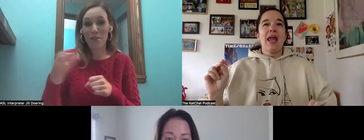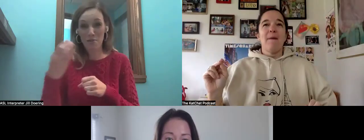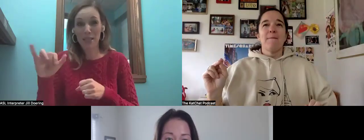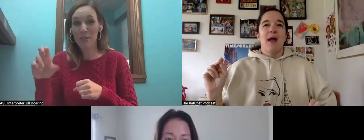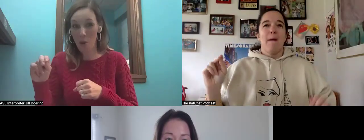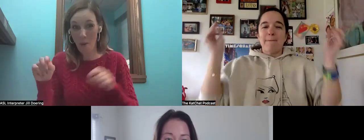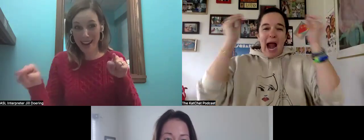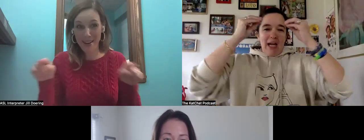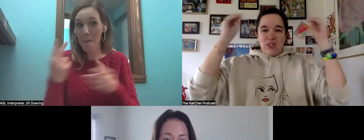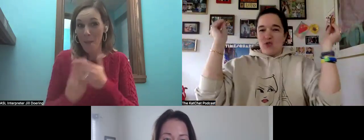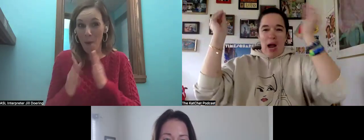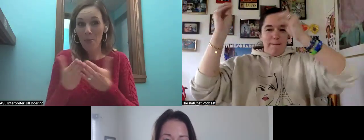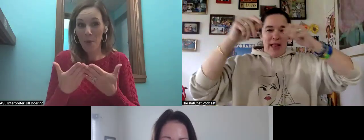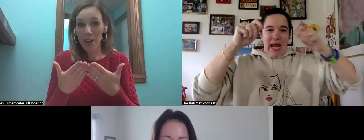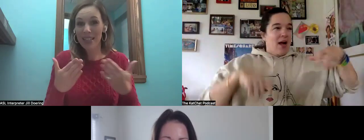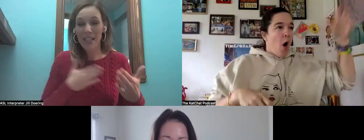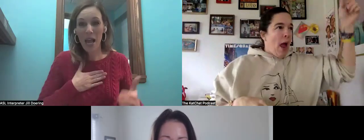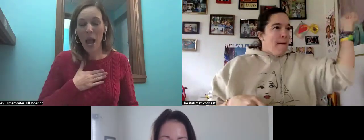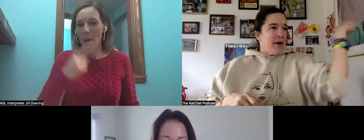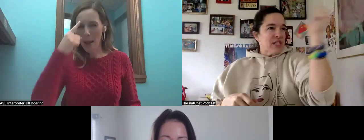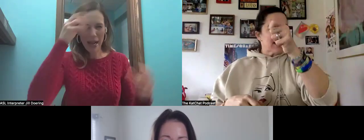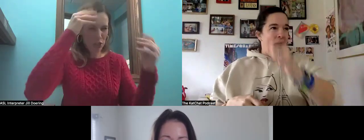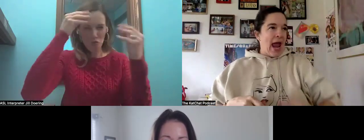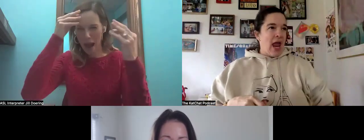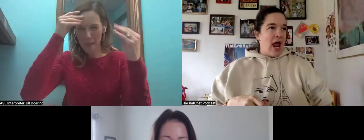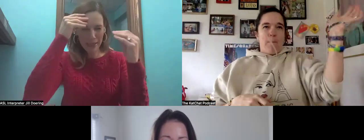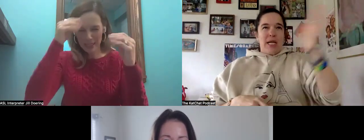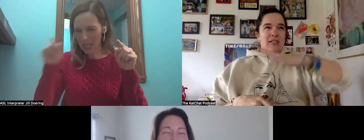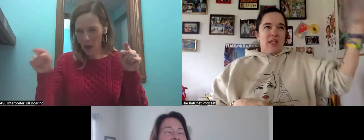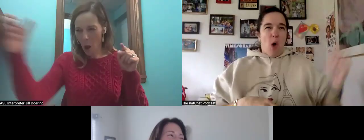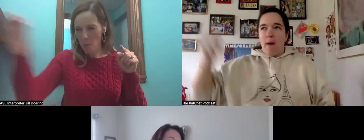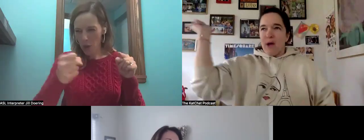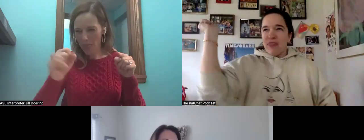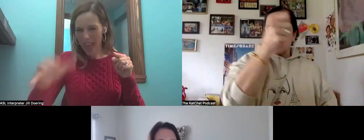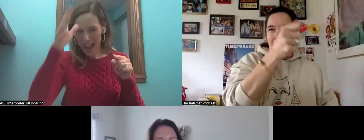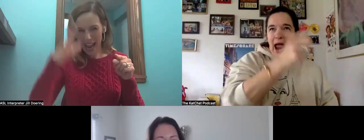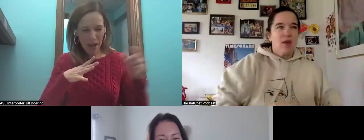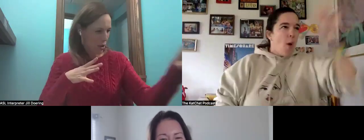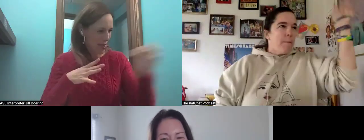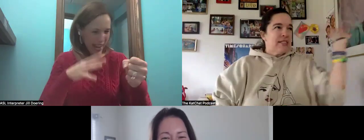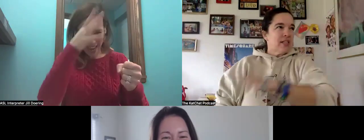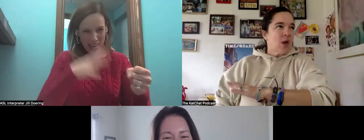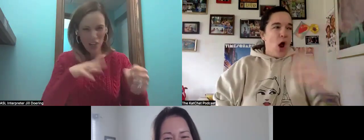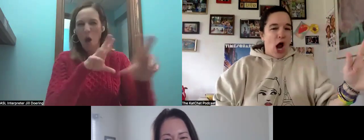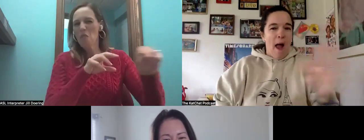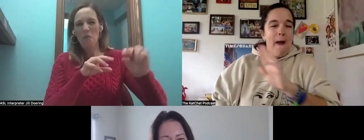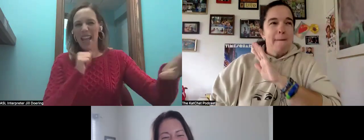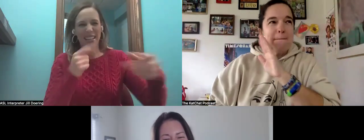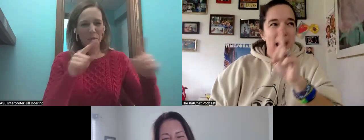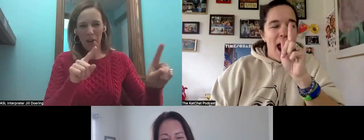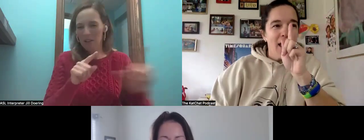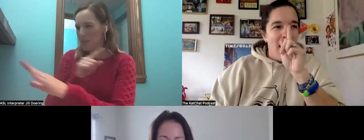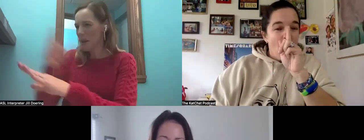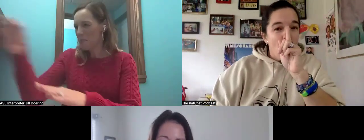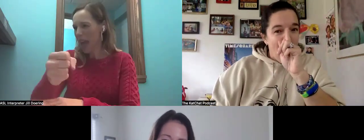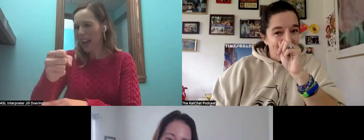I am, my mind is scrambling. Okay, put this guy in, nope, that's the one. Put this guy in, nope, that's the one.